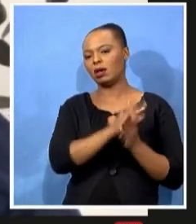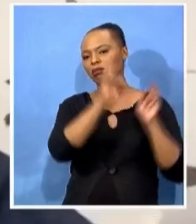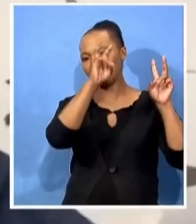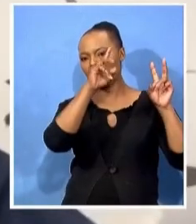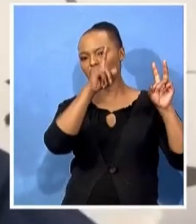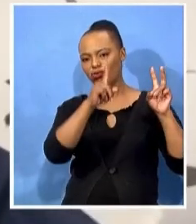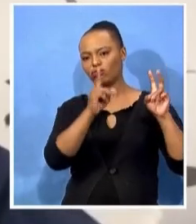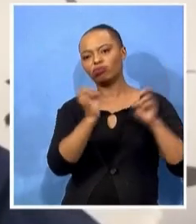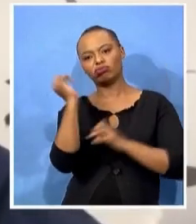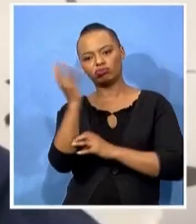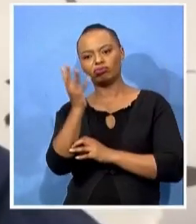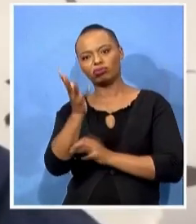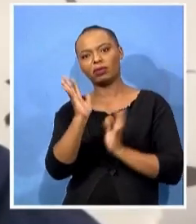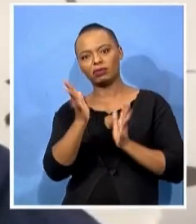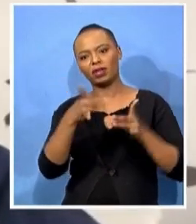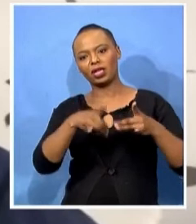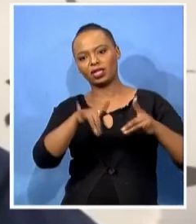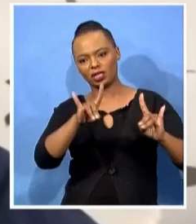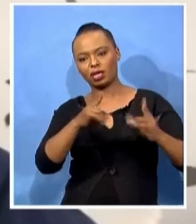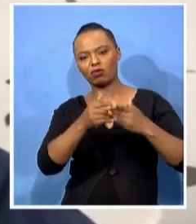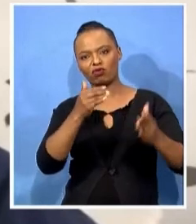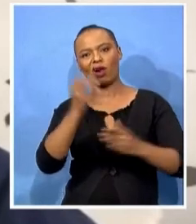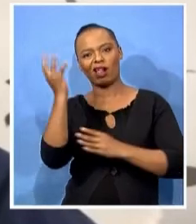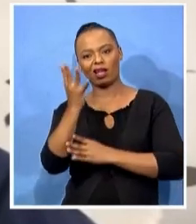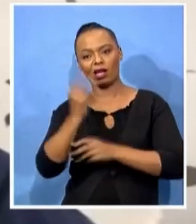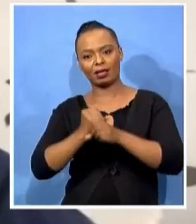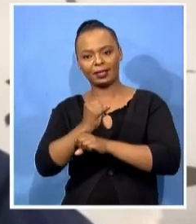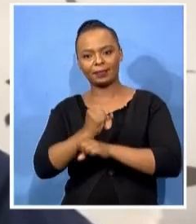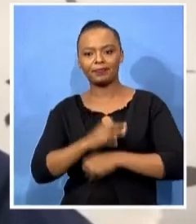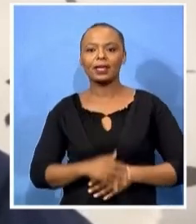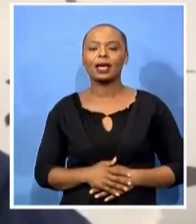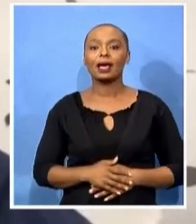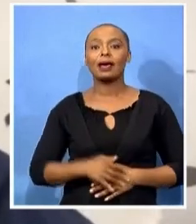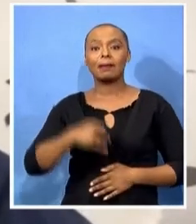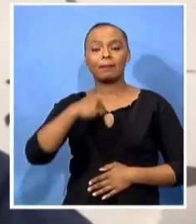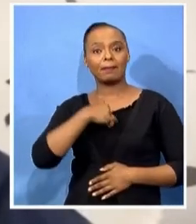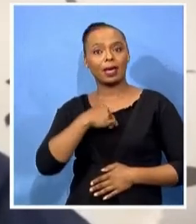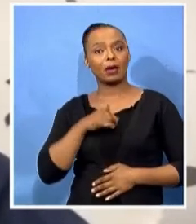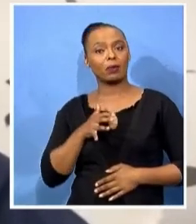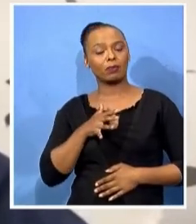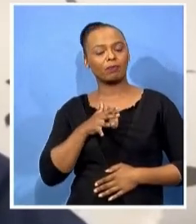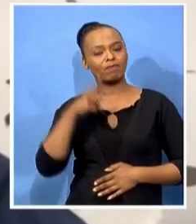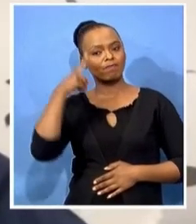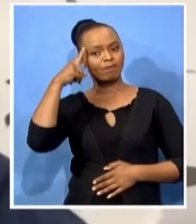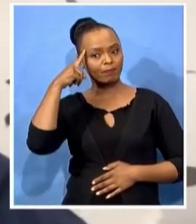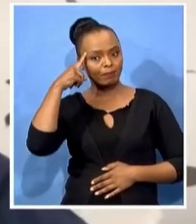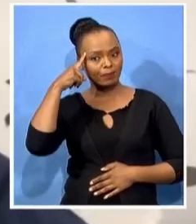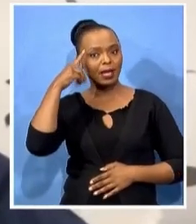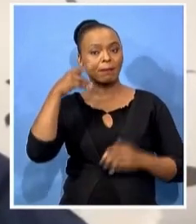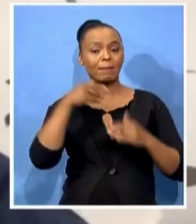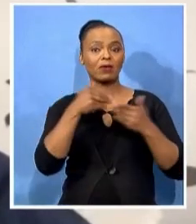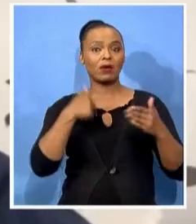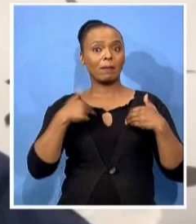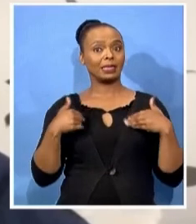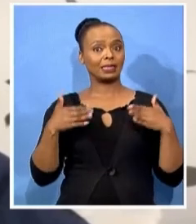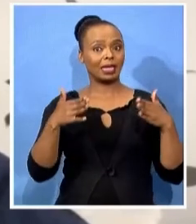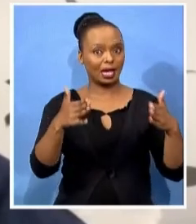about earlier. I just think before I get started, I just think it's very important to get this